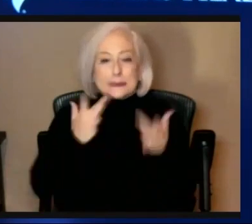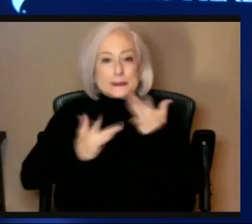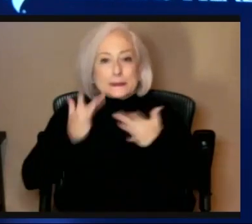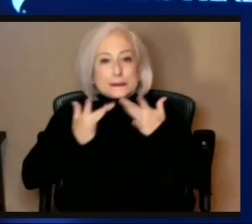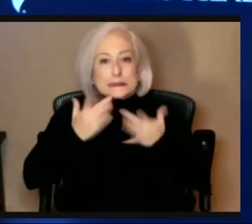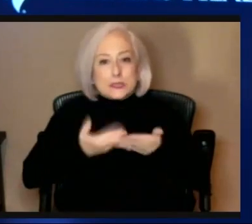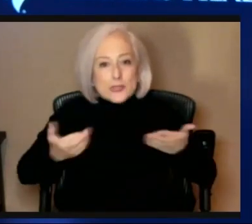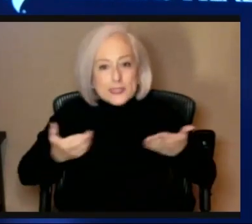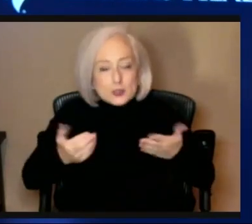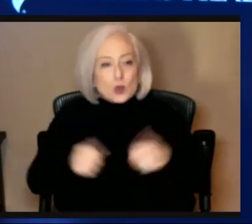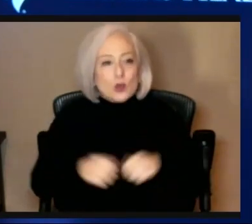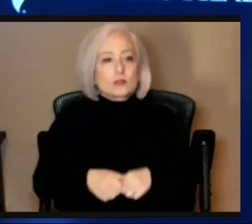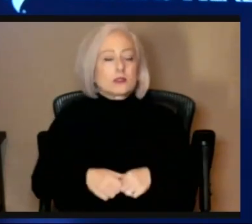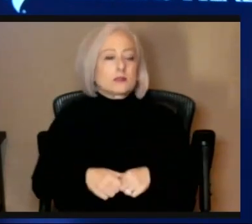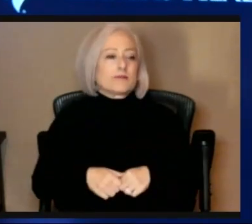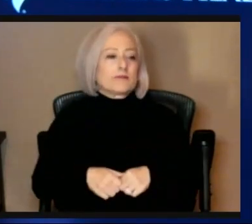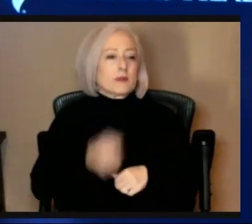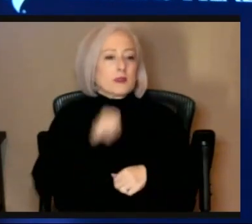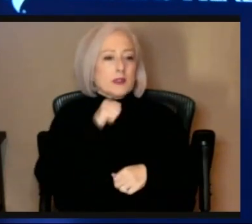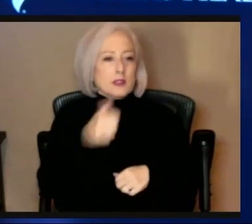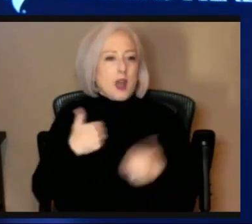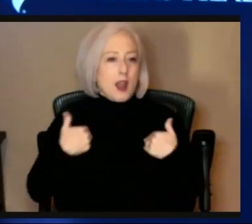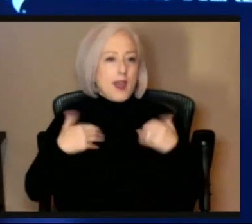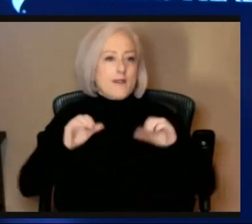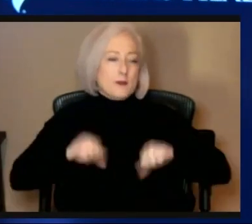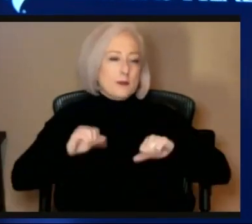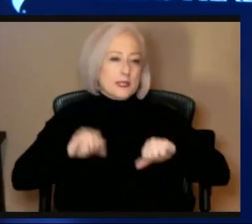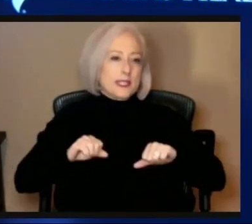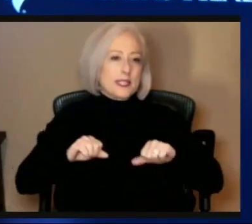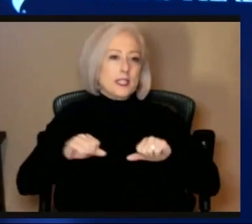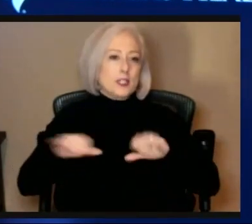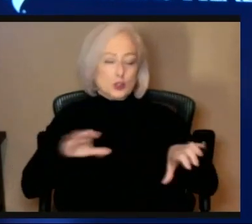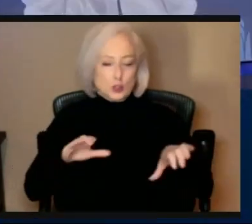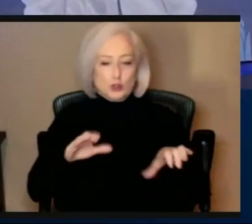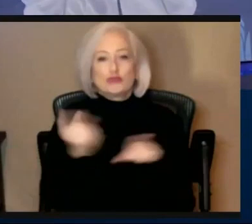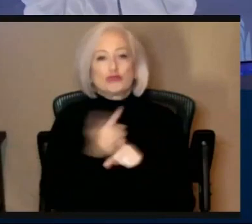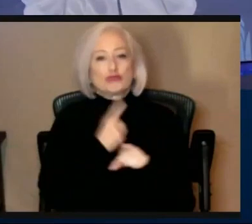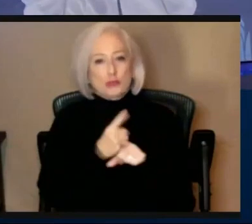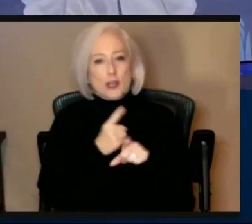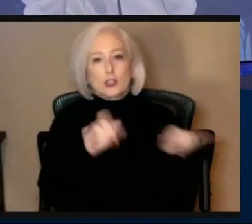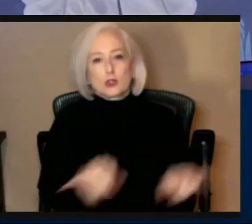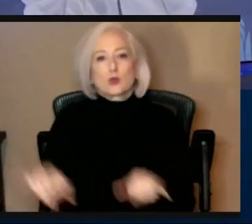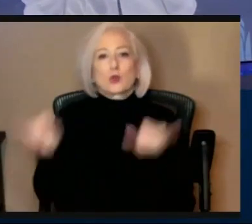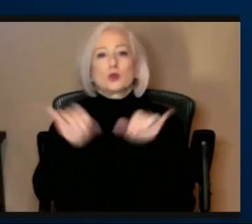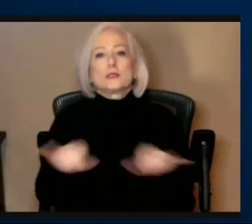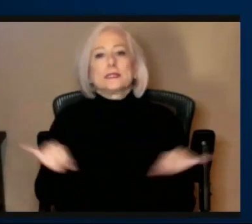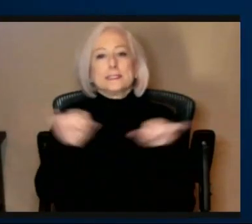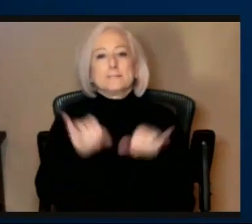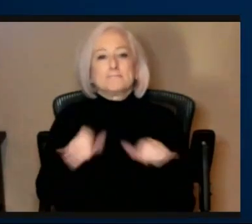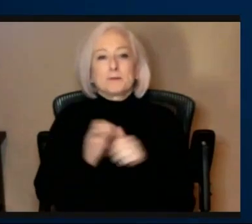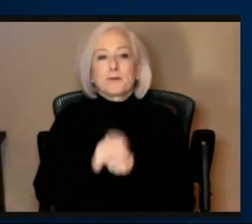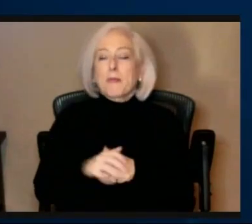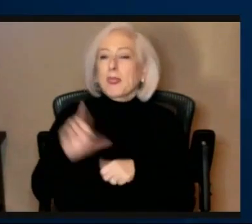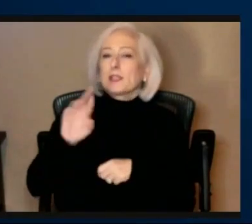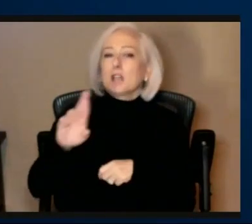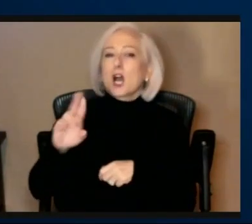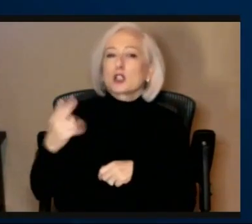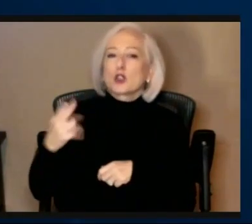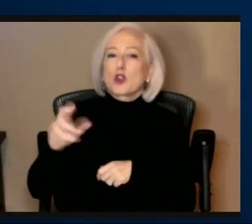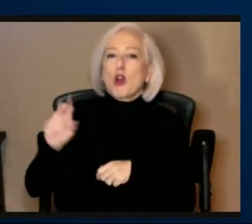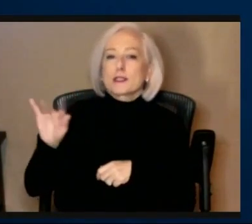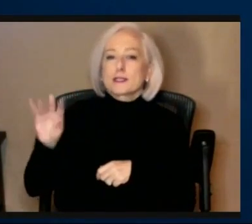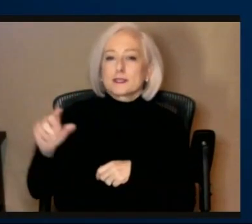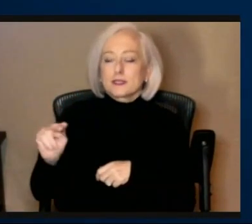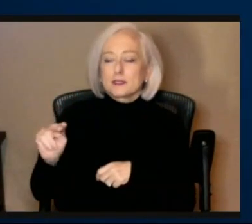and not being able to do your usual routines. Yeah. Dr. Hawkinson, Ruth wants to know if any updates